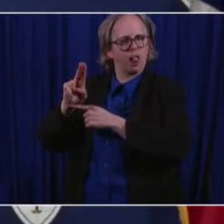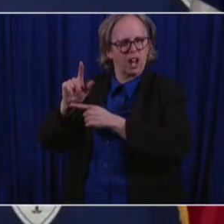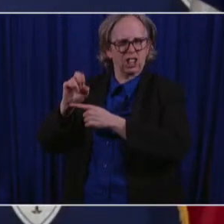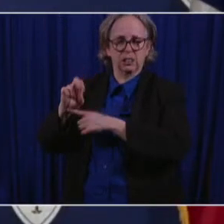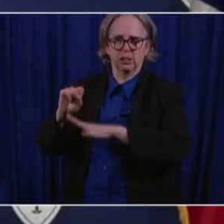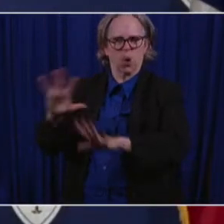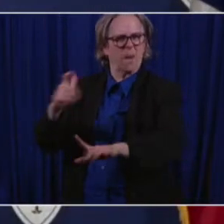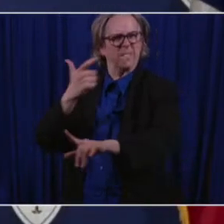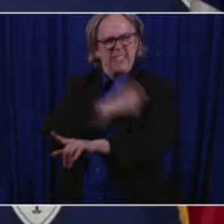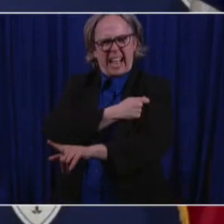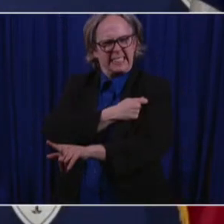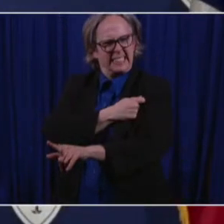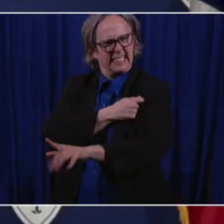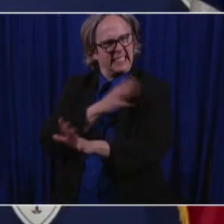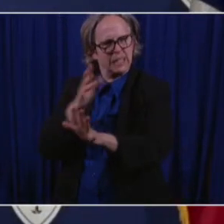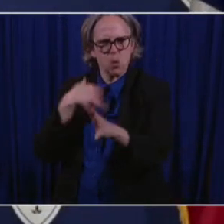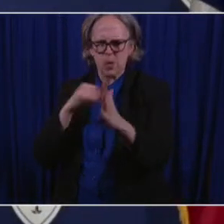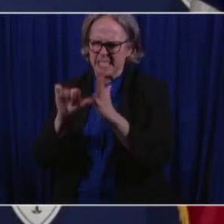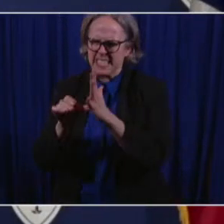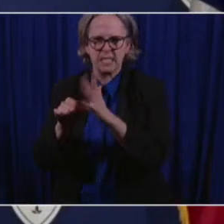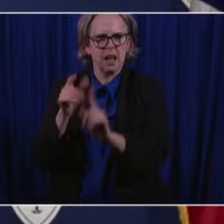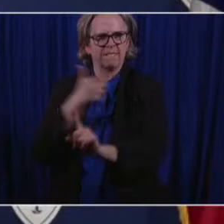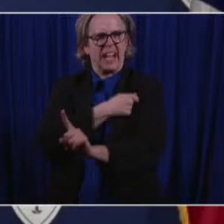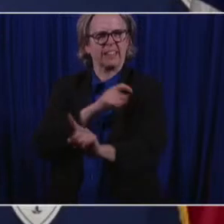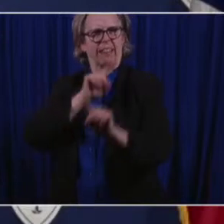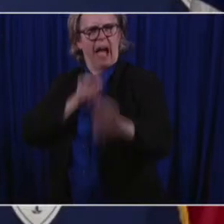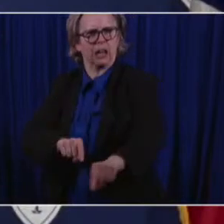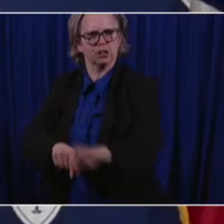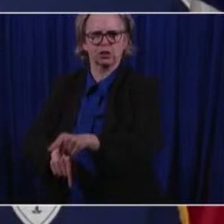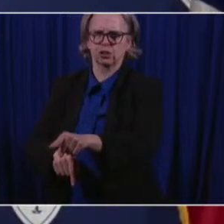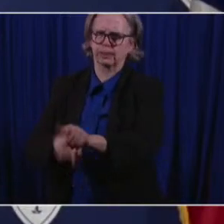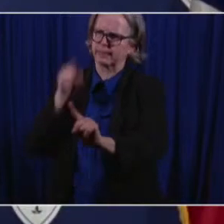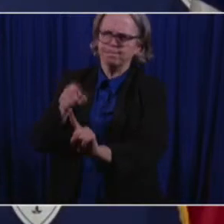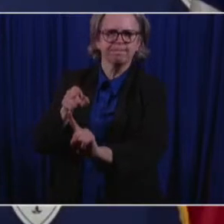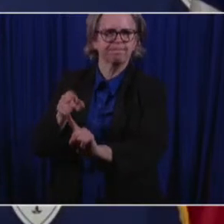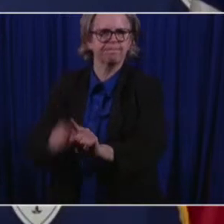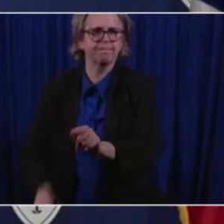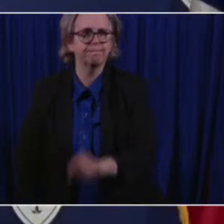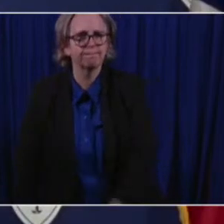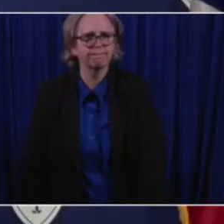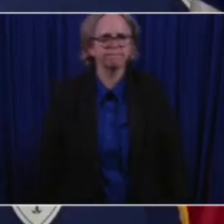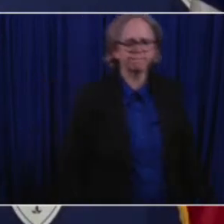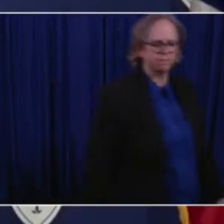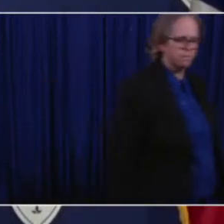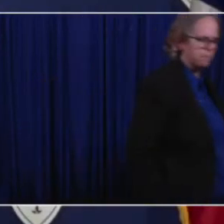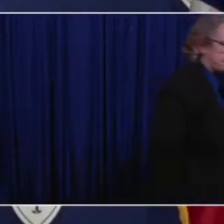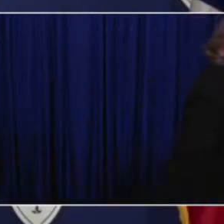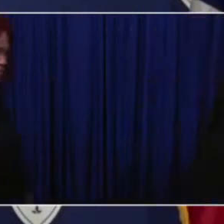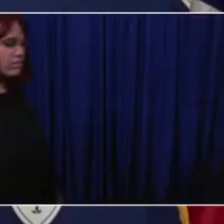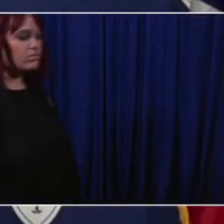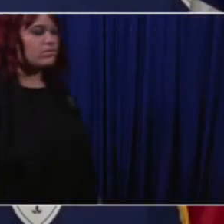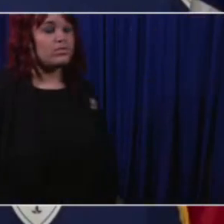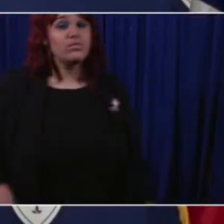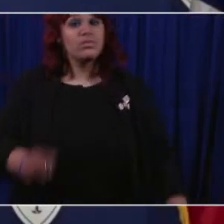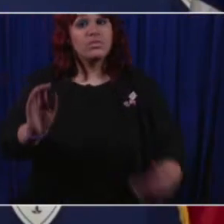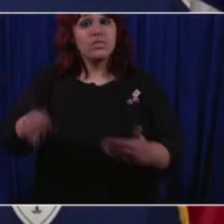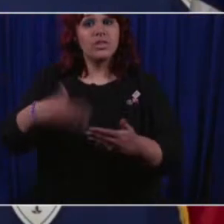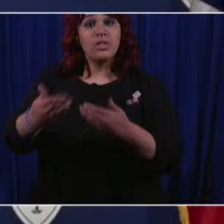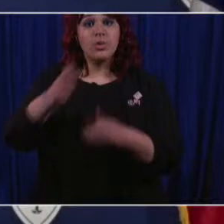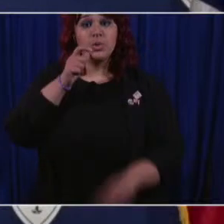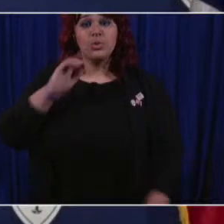Next question online is from Josh Rutenberg at Spectrum News. Hey, Governor. Hi, Josh. It's a two-part question for you.